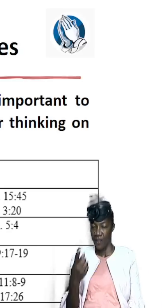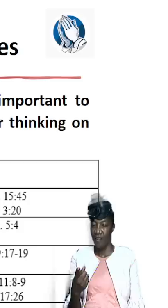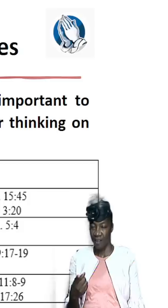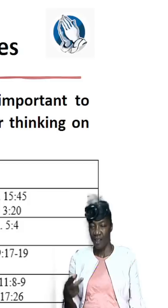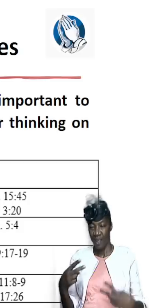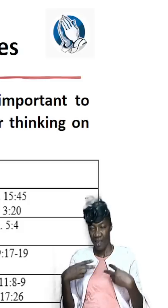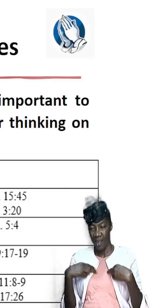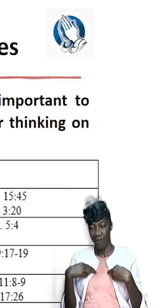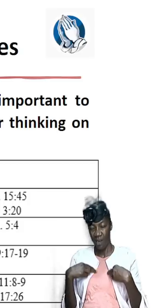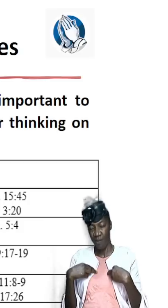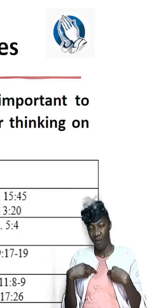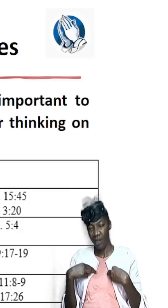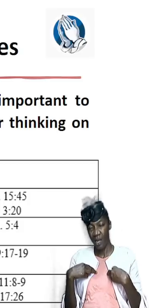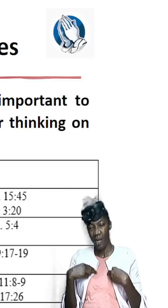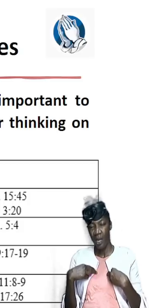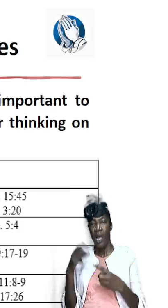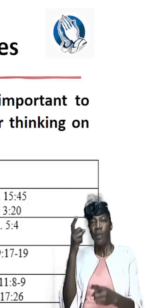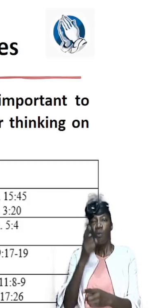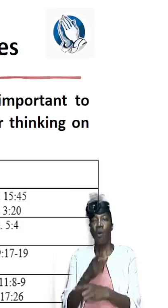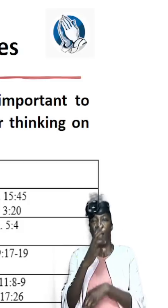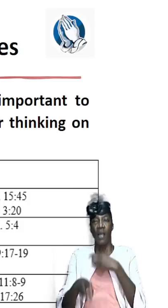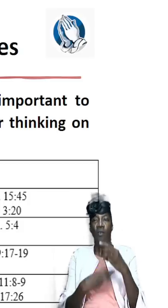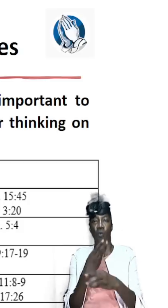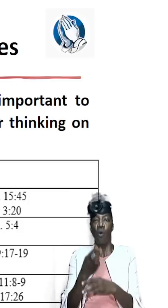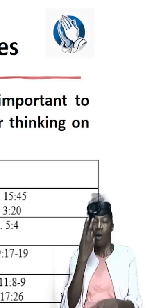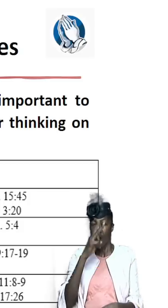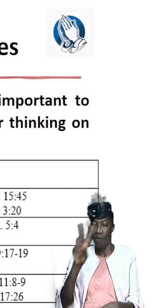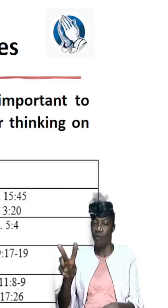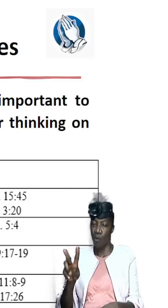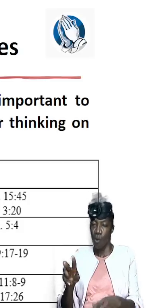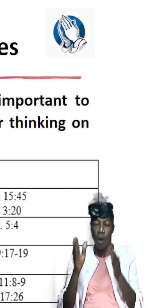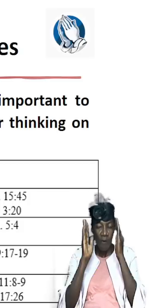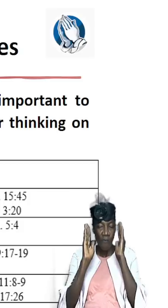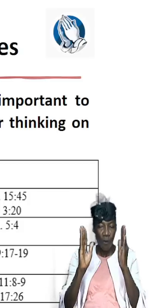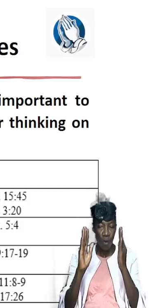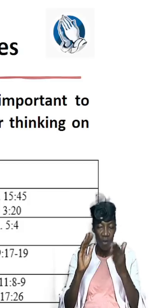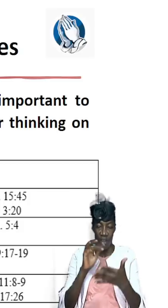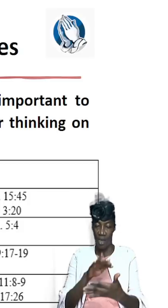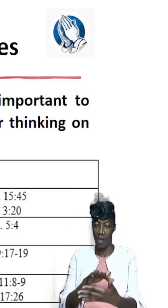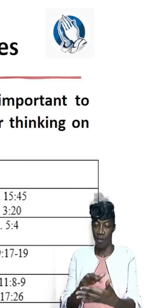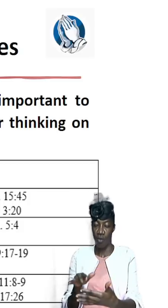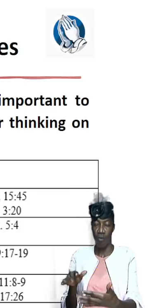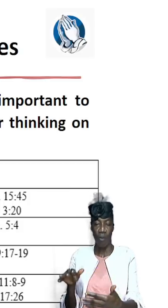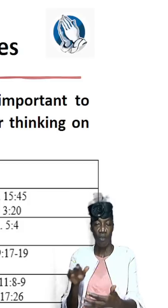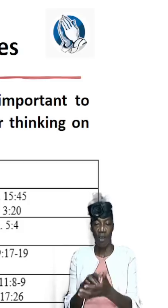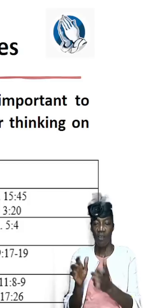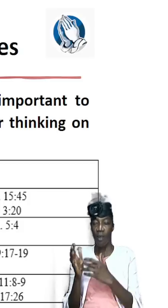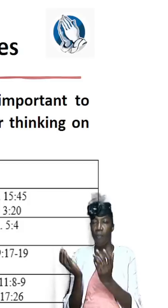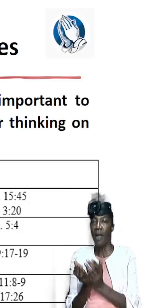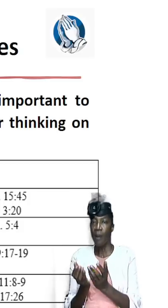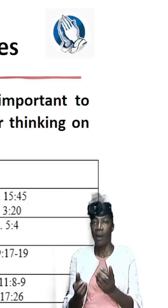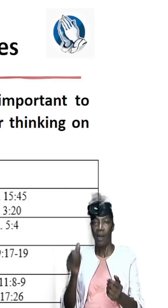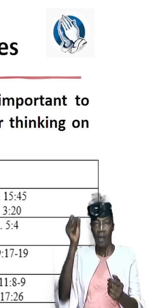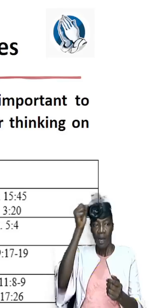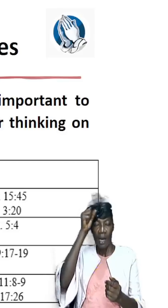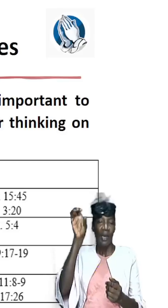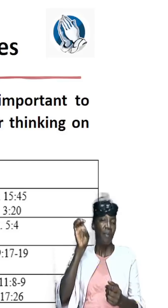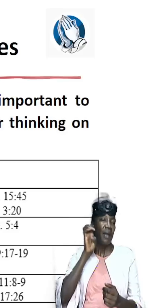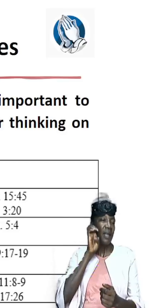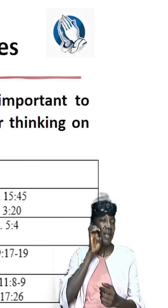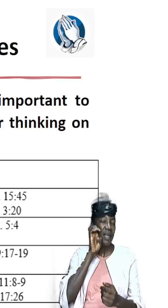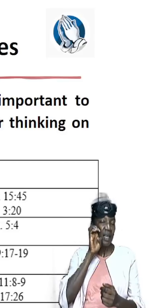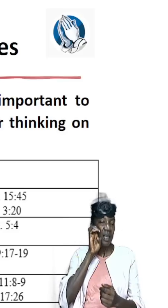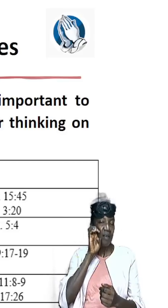correct worldview, but we really are focusing on the scriptures. The fact that Adam and Eve was